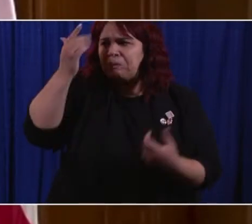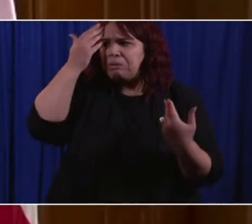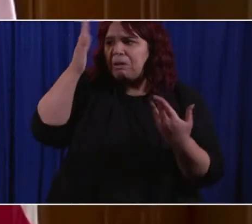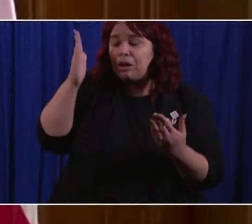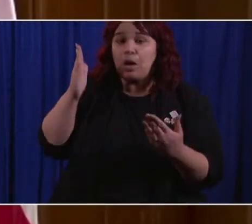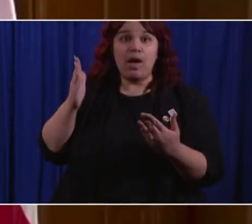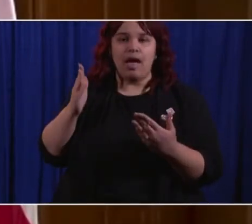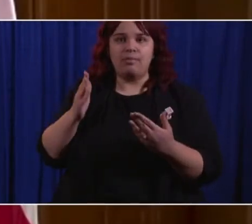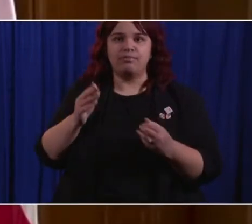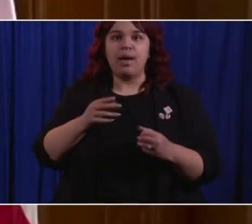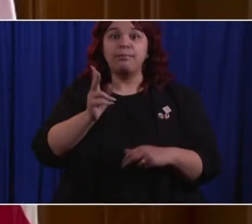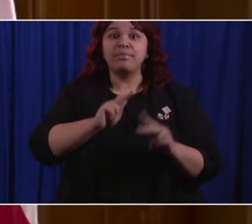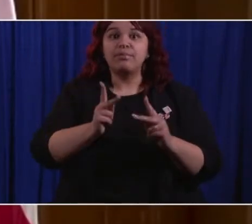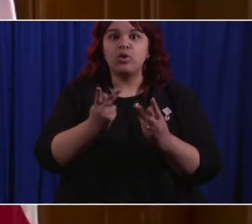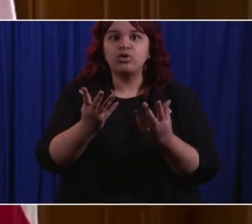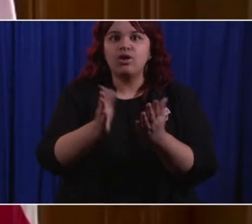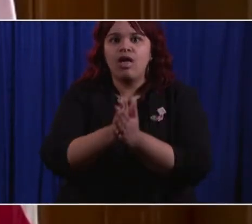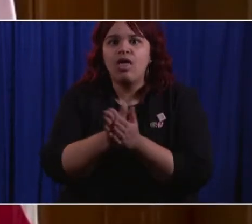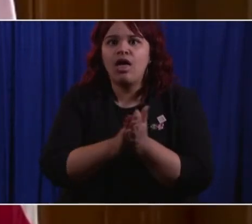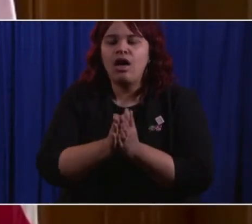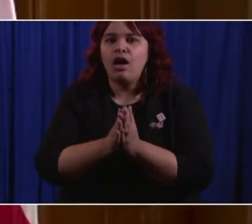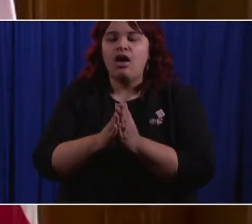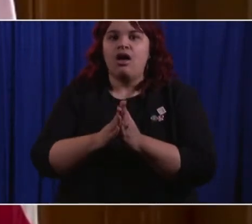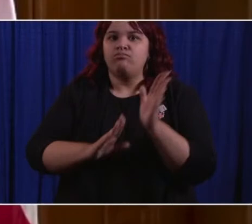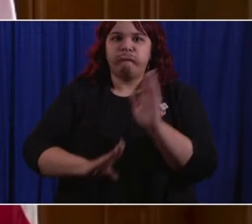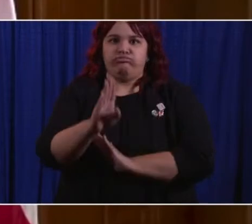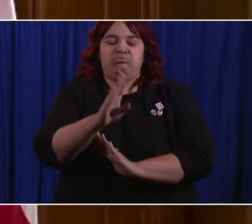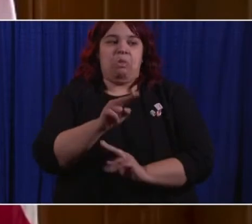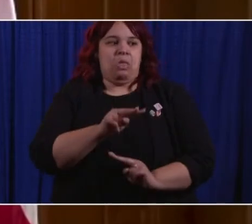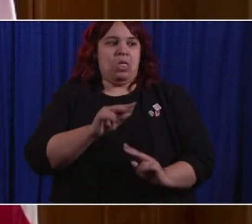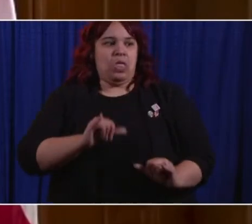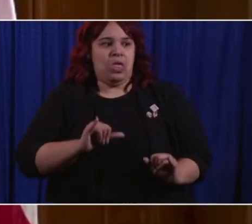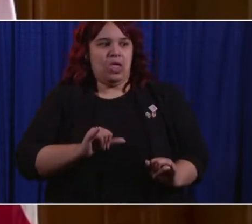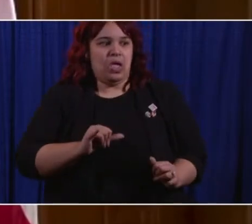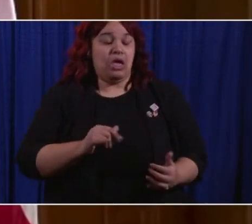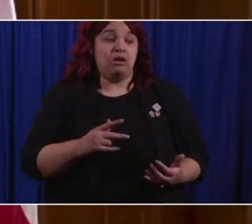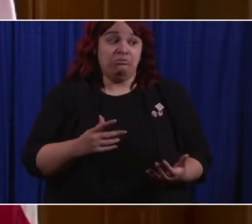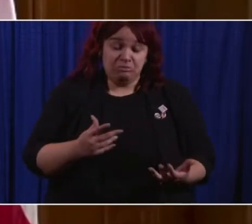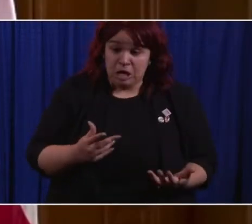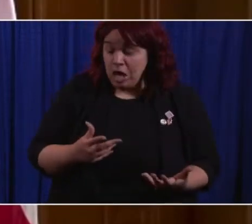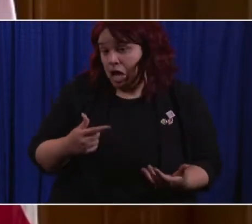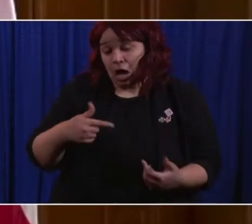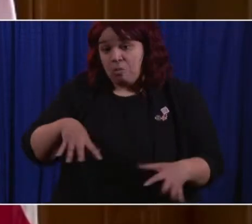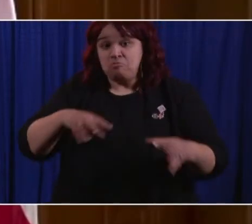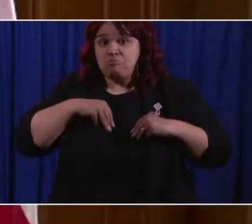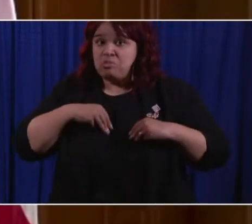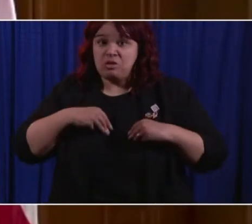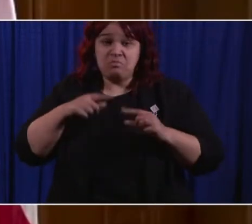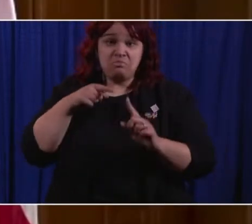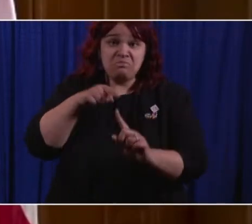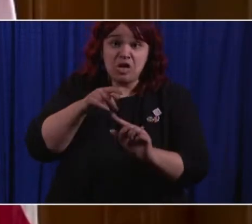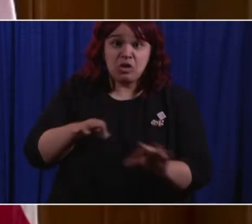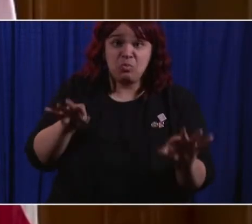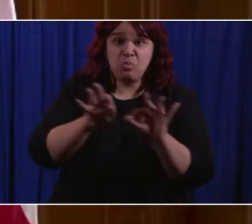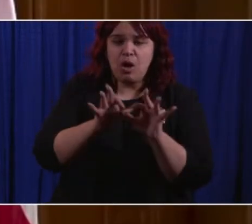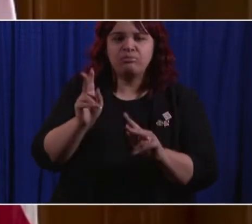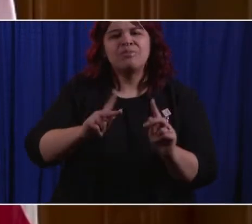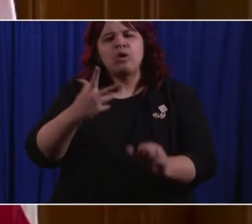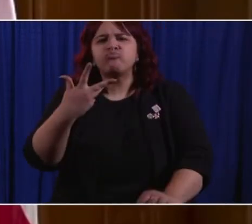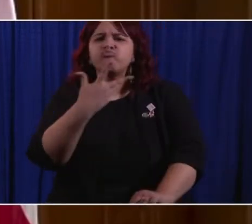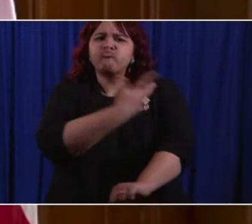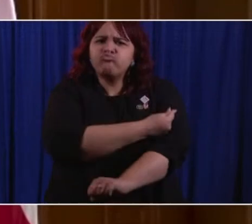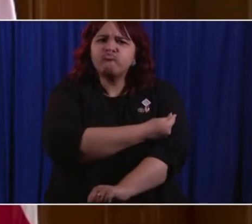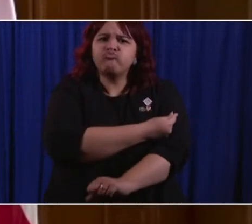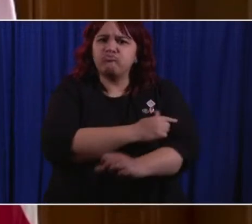said. The vaccine you want is the vaccine you can get as quickly as you can, because this variant is out